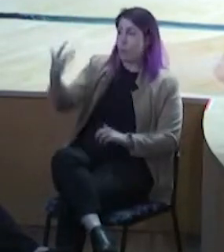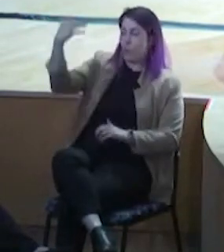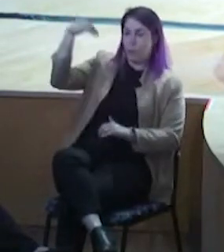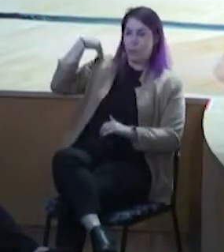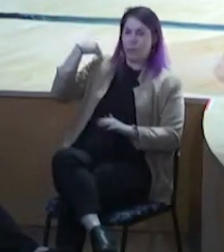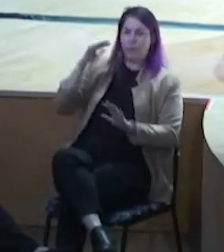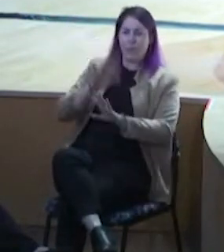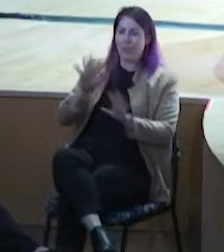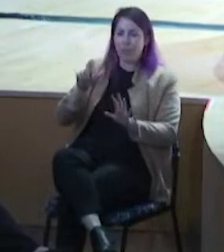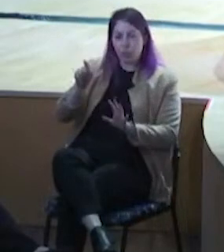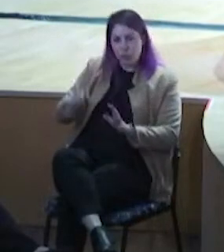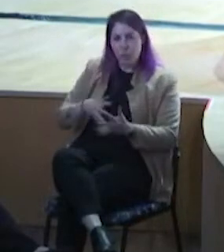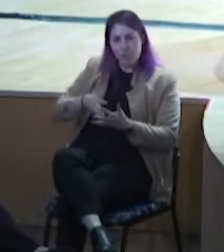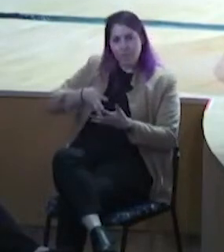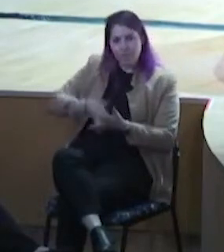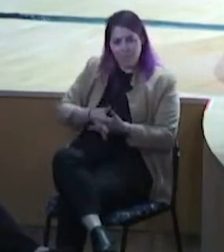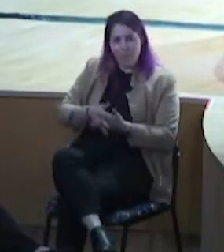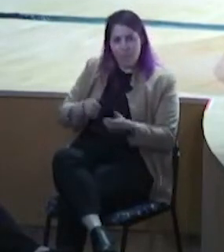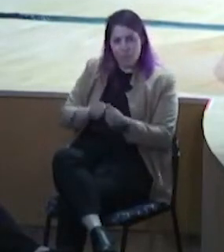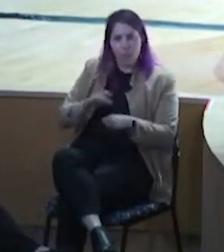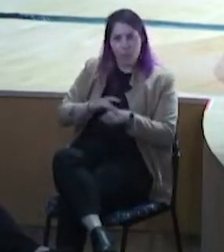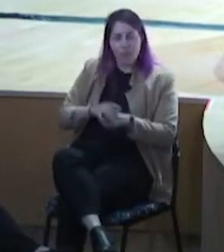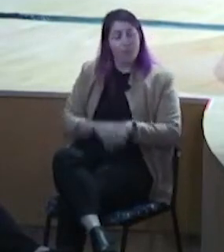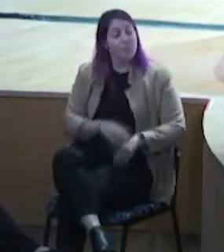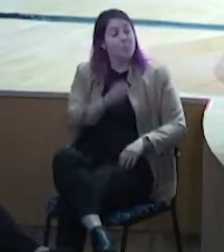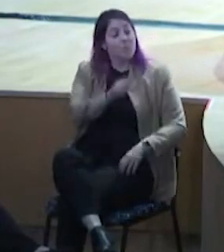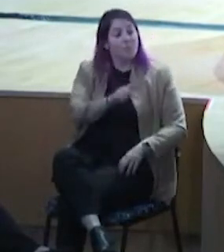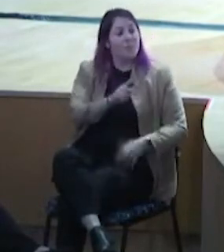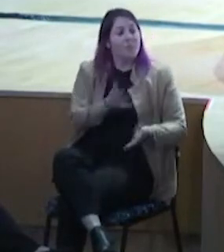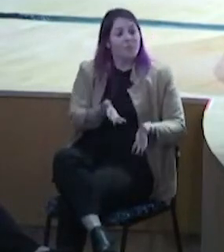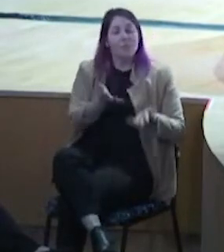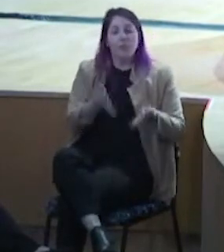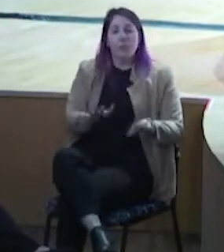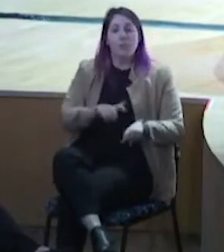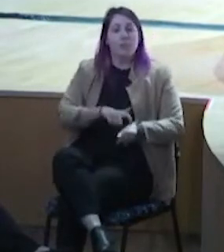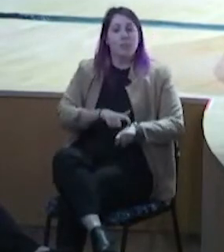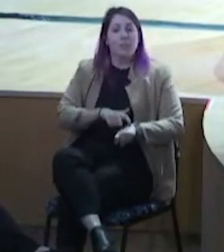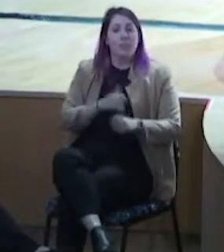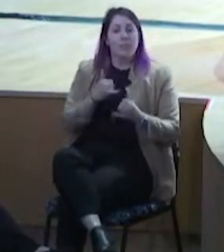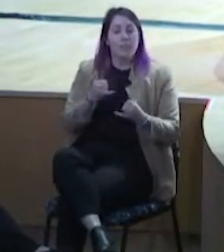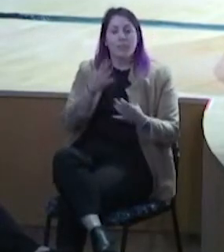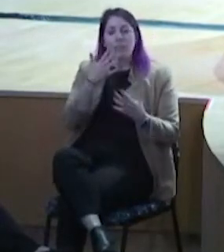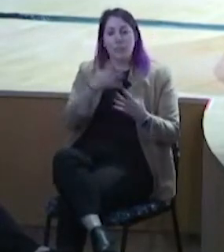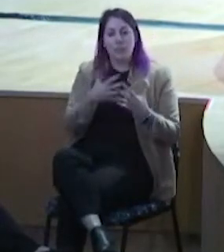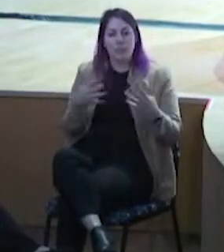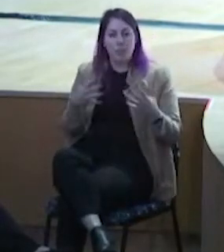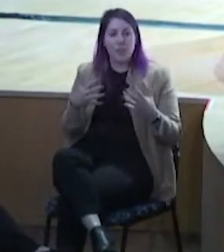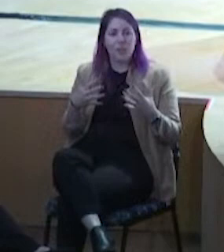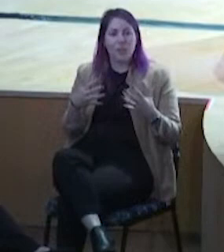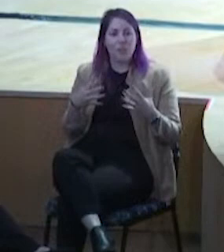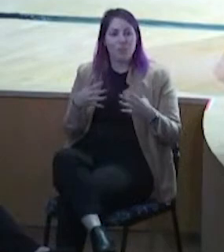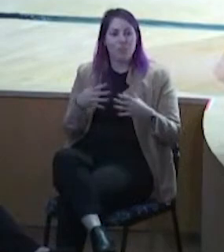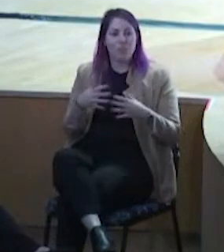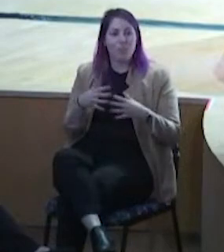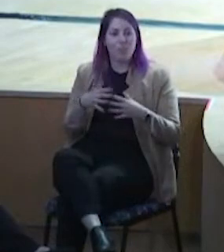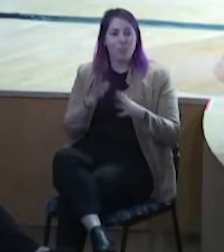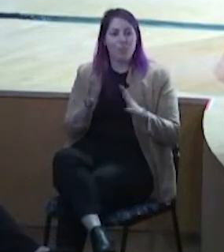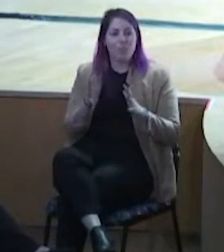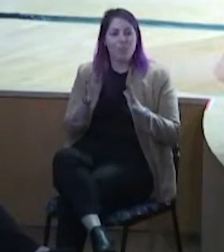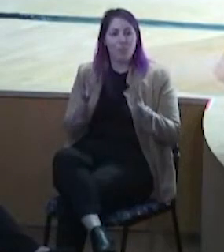we should be that. Yeah. Okay. That's all we have time for today. Thank you very much. And if you want a chance,